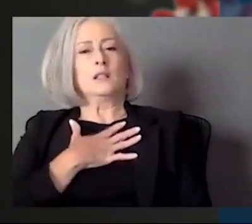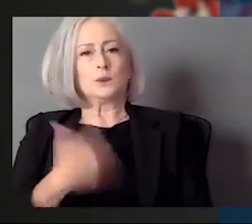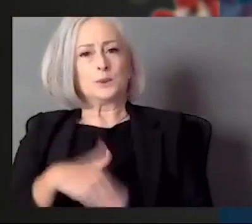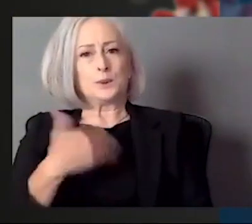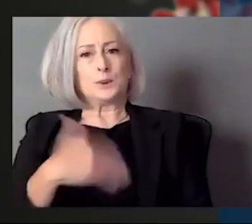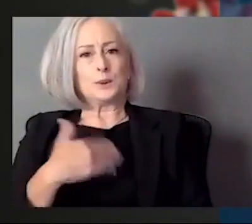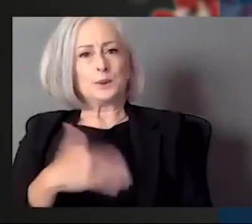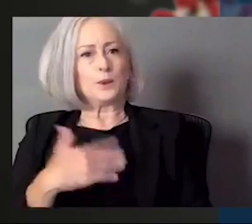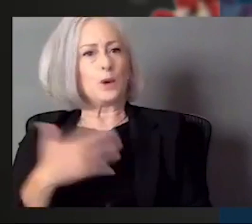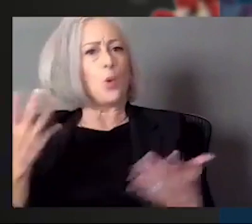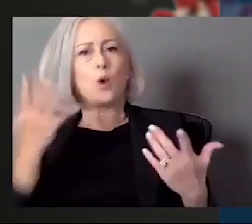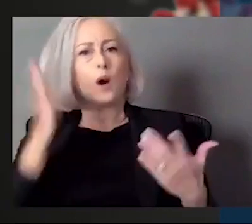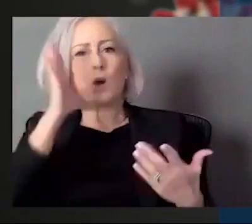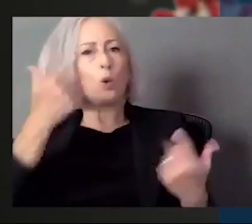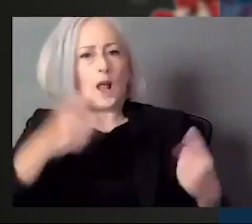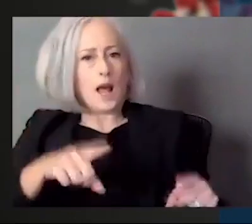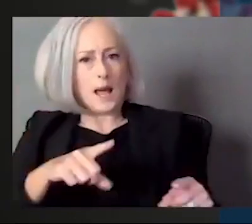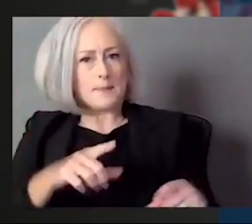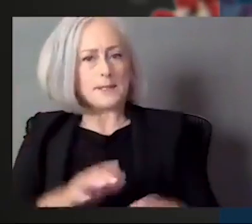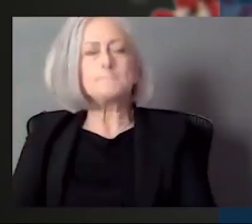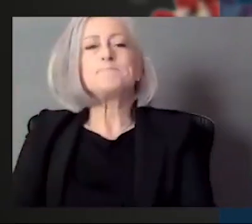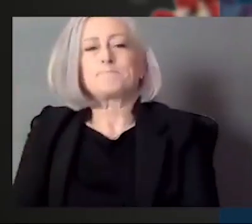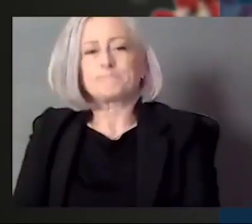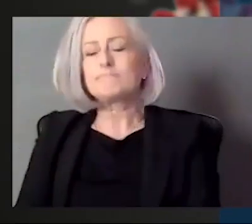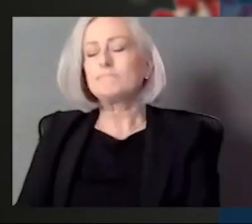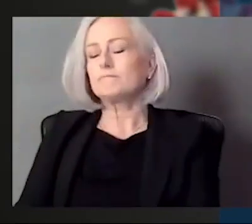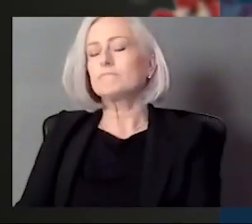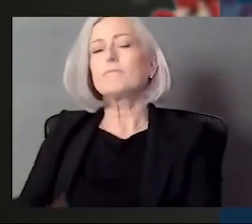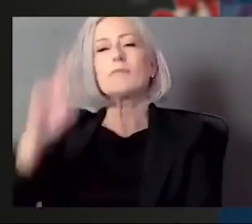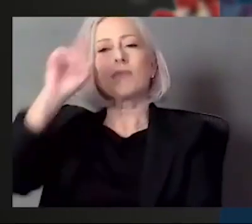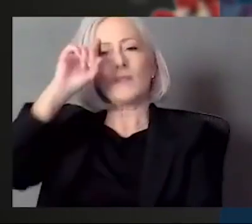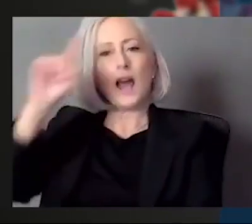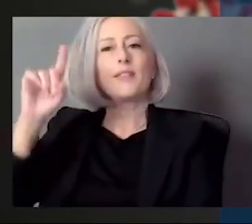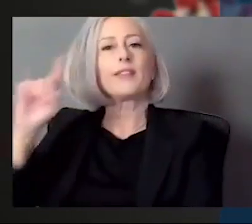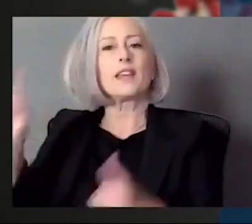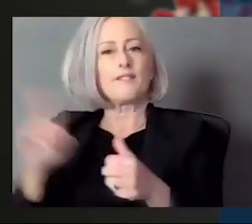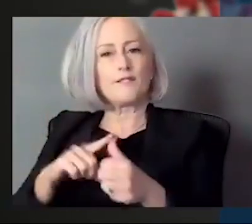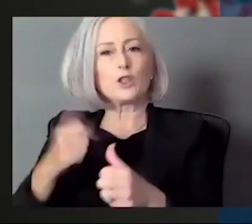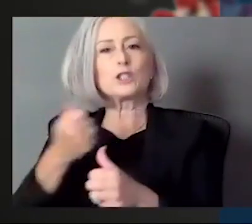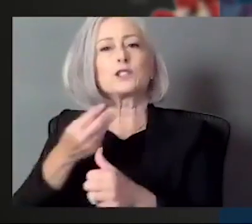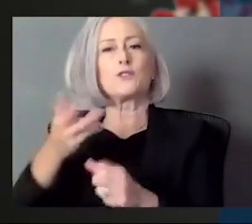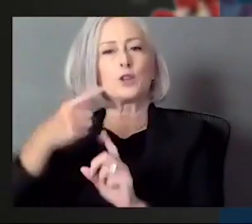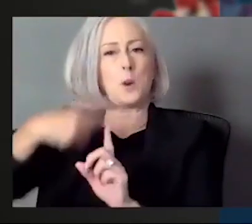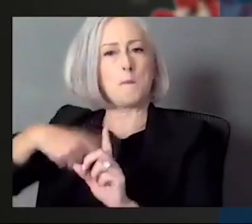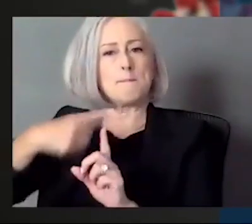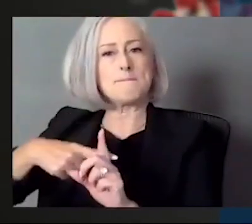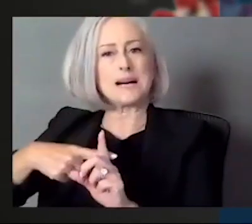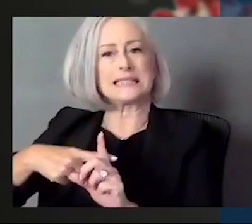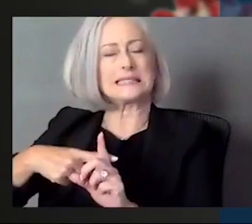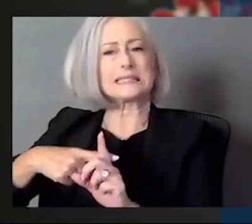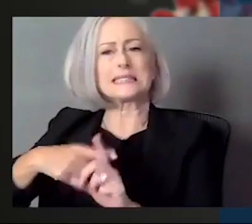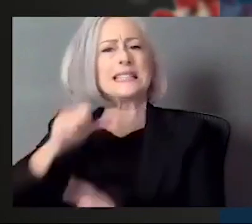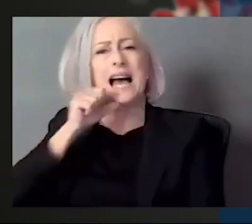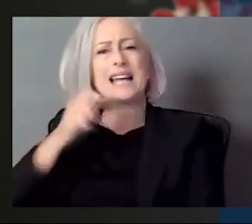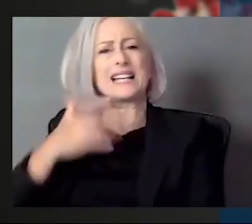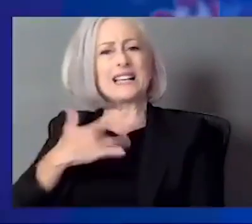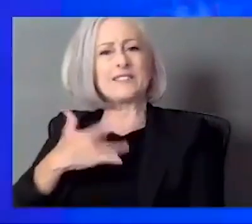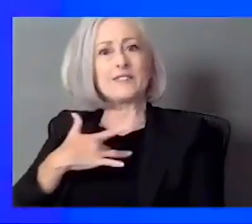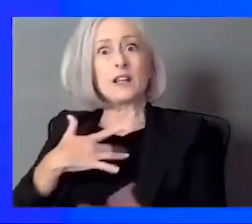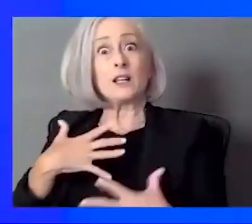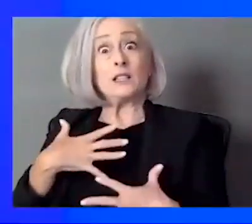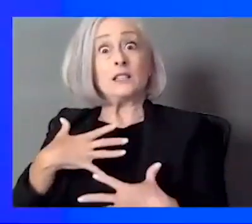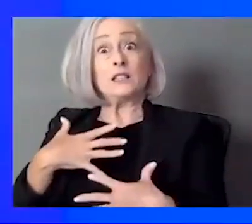this going to turn out to be? I think, again, in that first few months, there wasn't really a sinking feeling per se, because we were